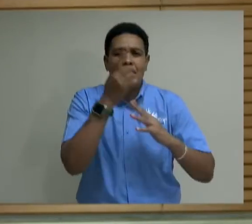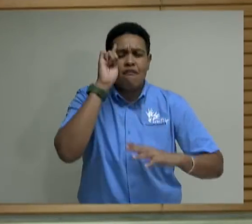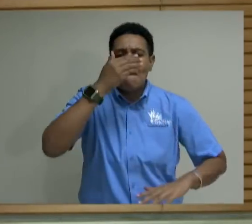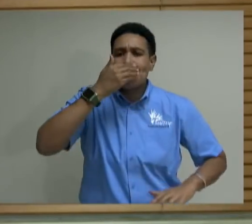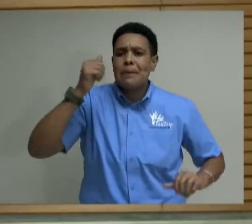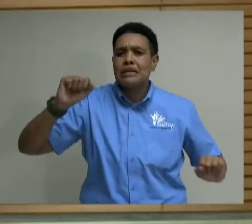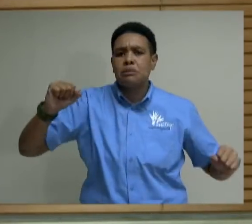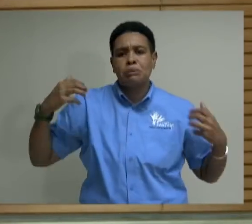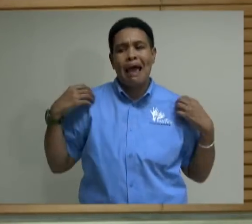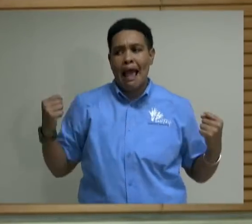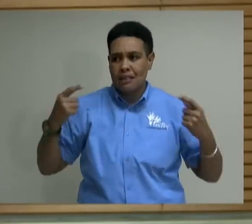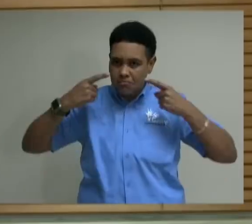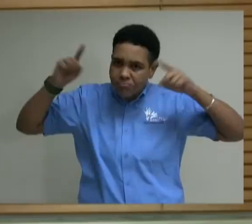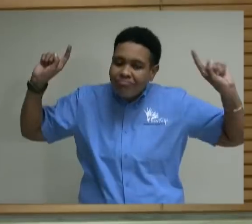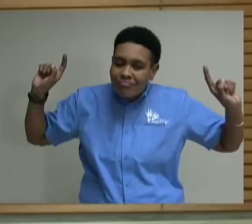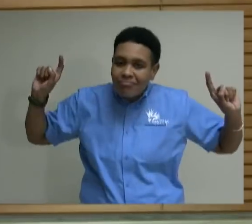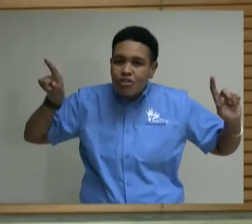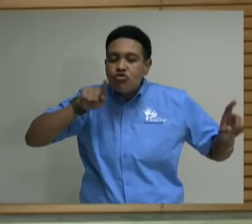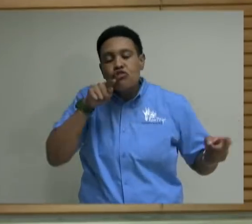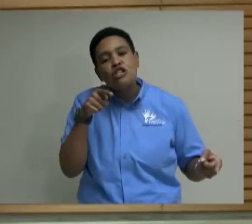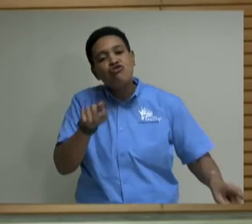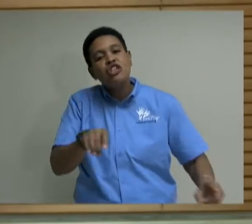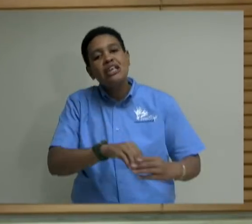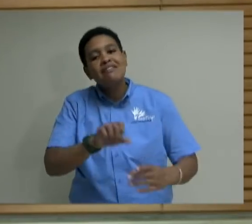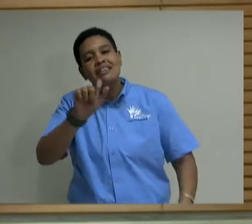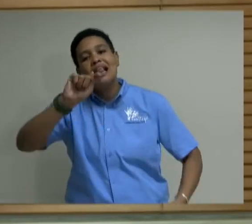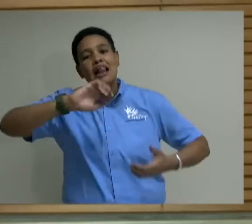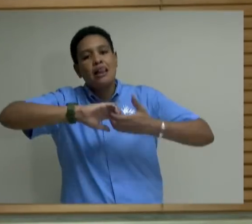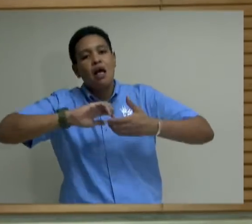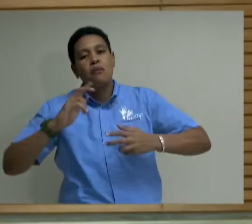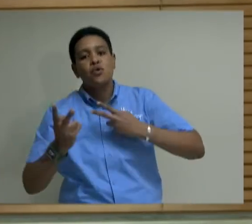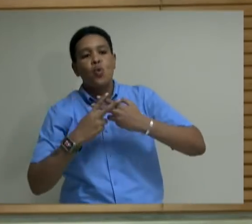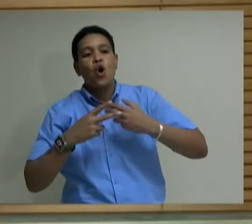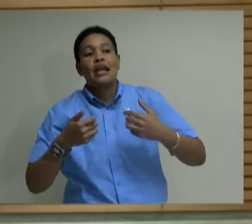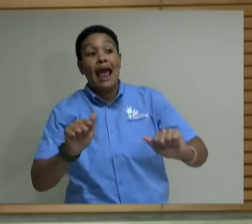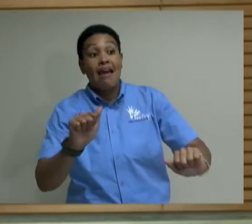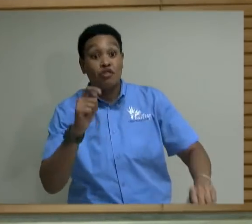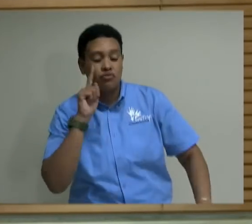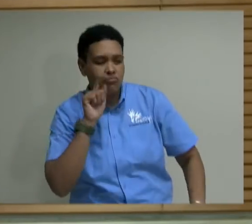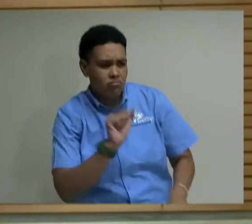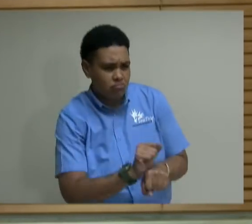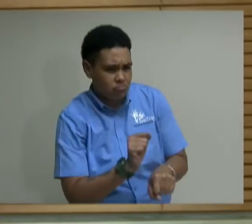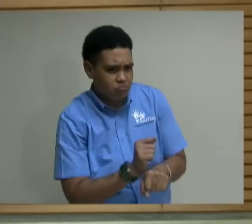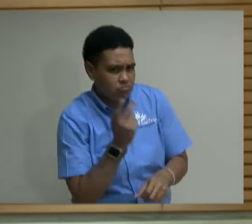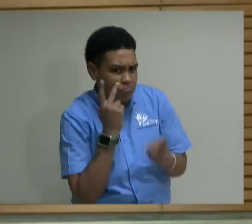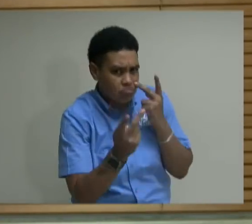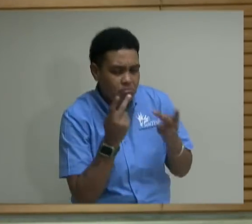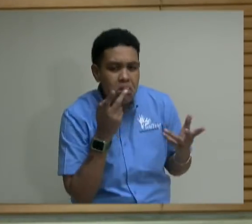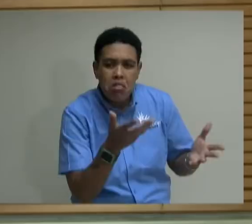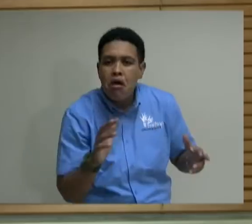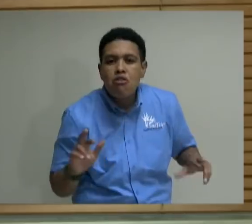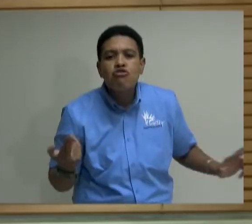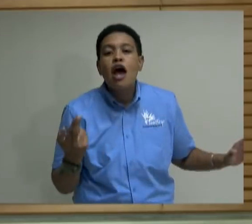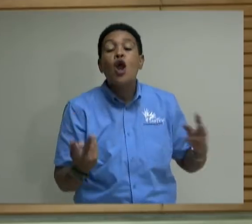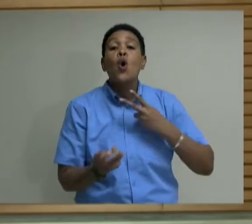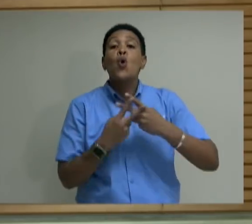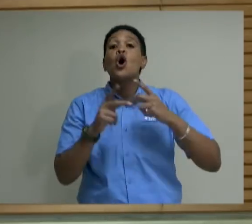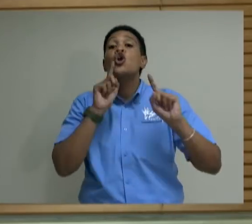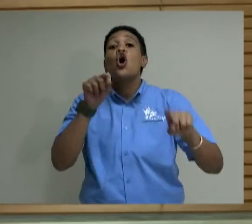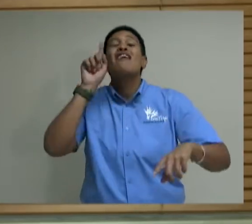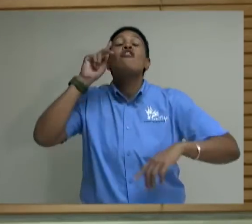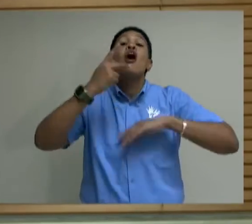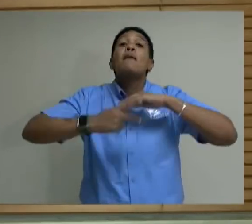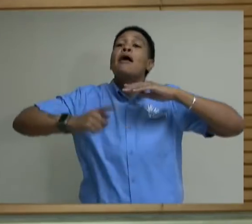outcome. The result of the St. Thomas quarantine efforts is evidence of this. Quarantine orders for the parish